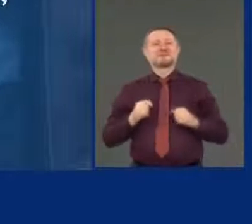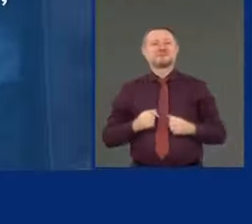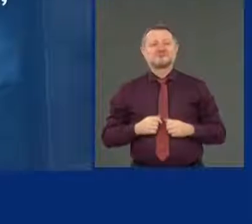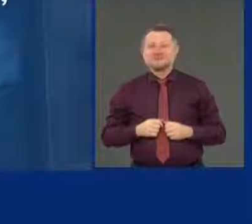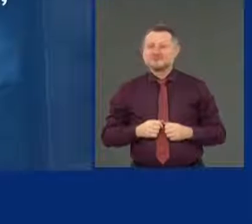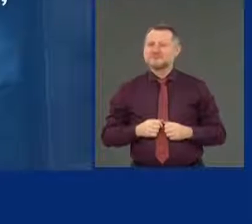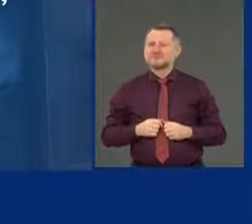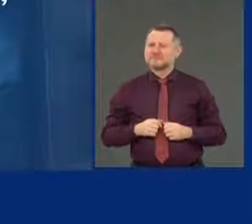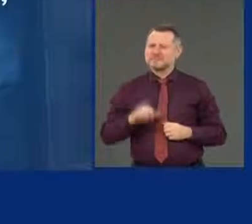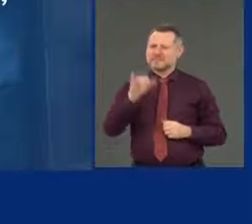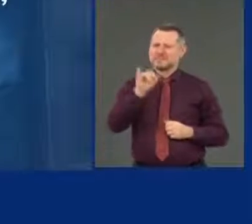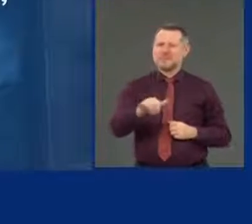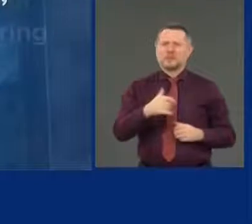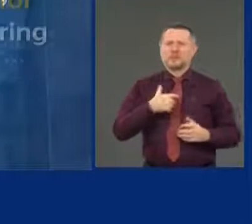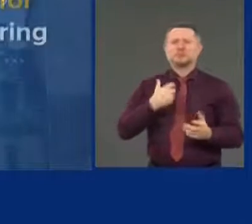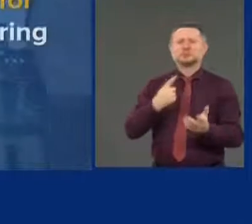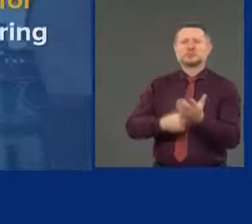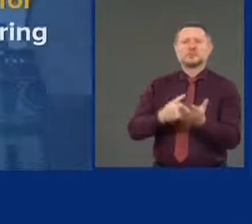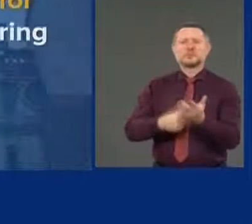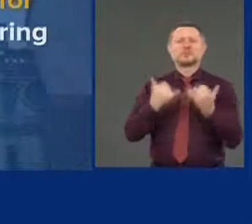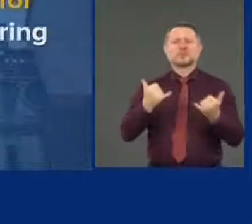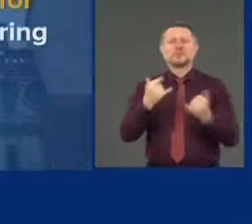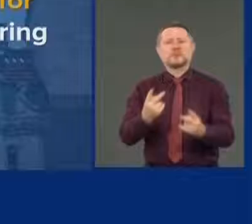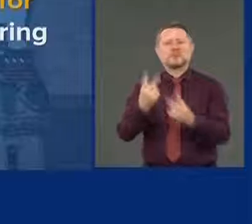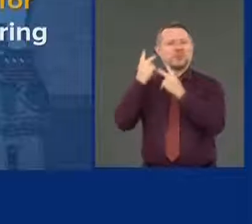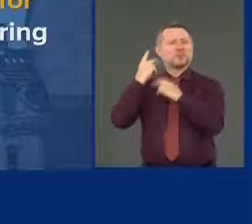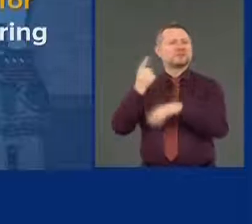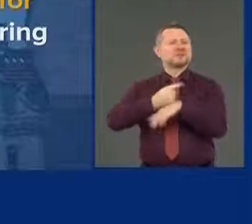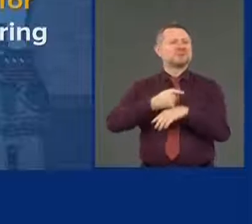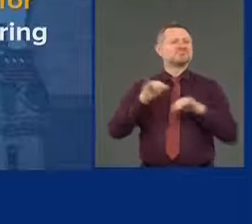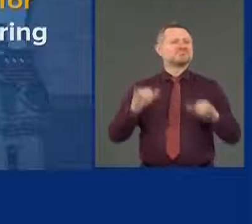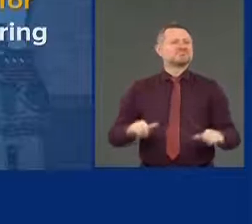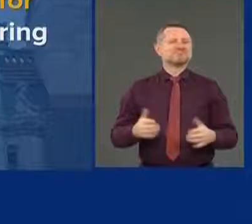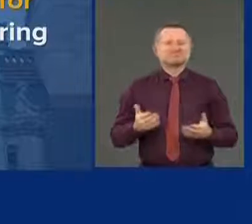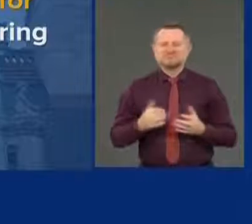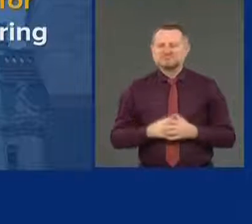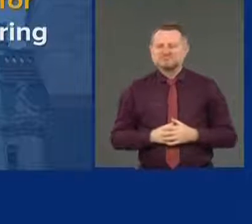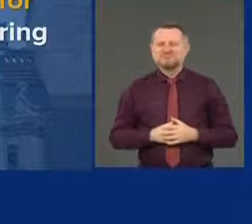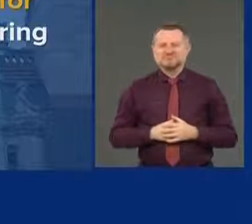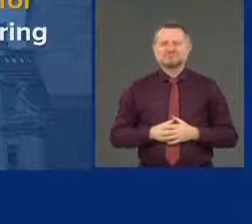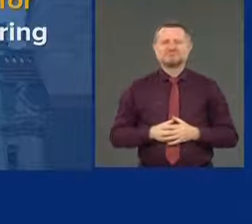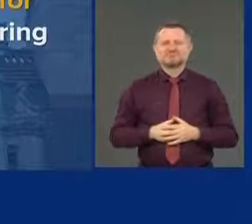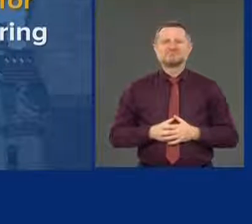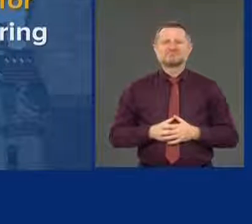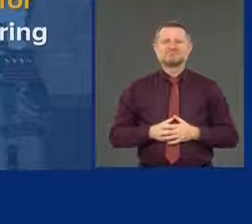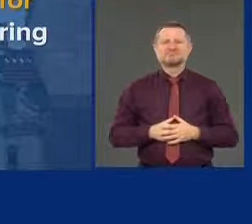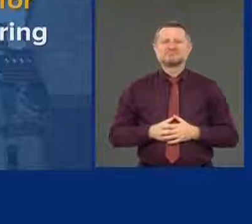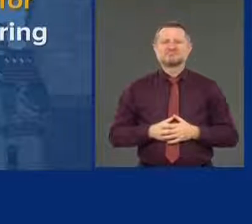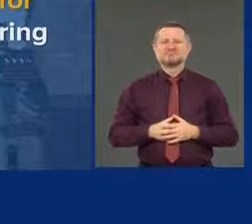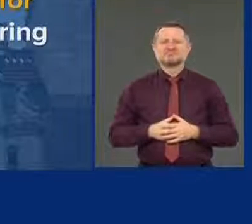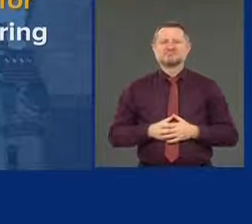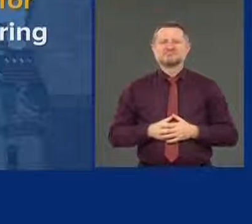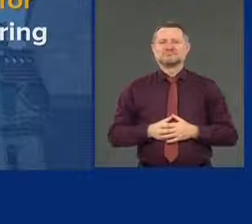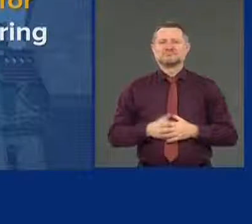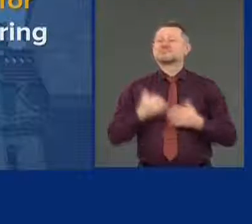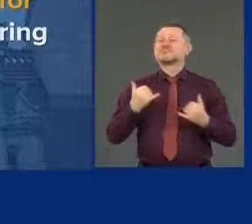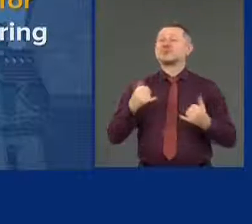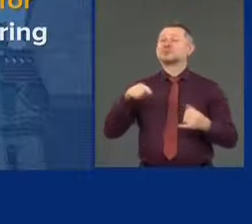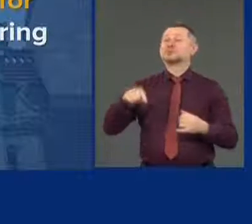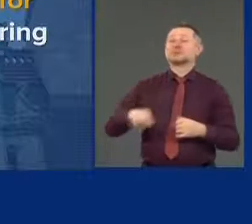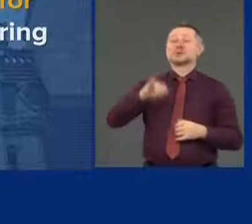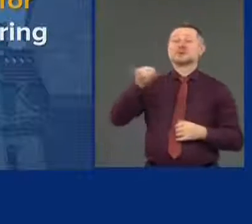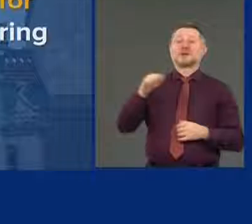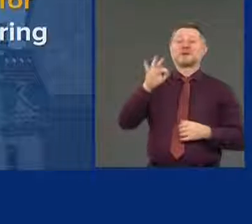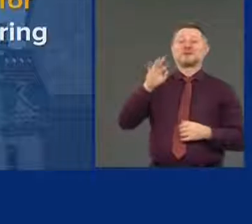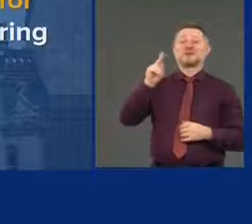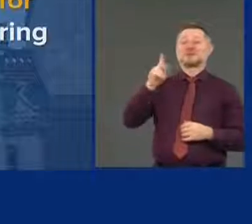what we hear talking about today on Memorial Day. But, as John F. Kennedy said, remember